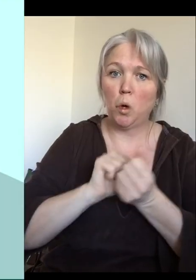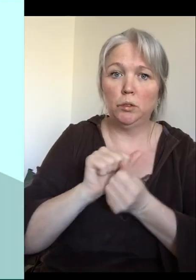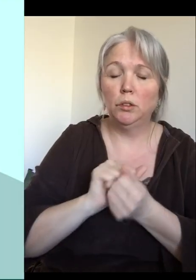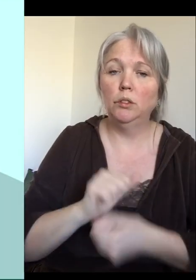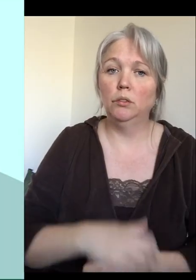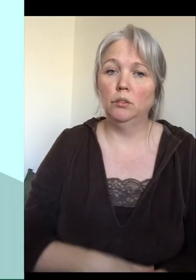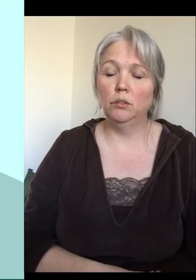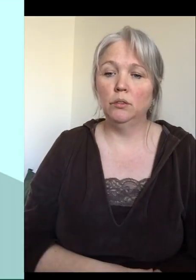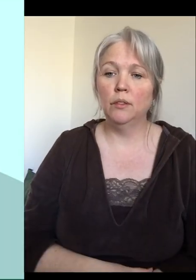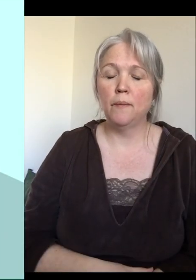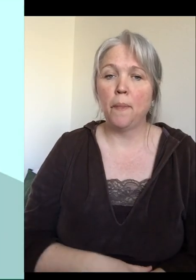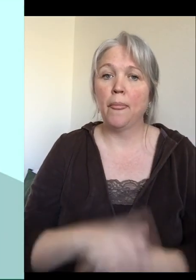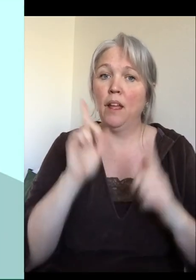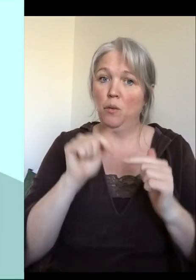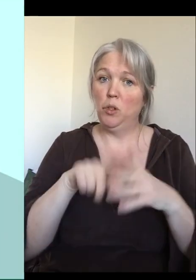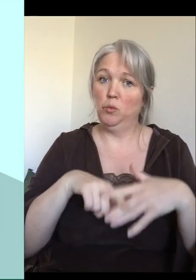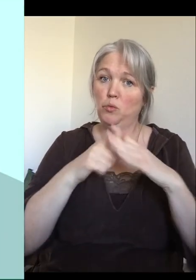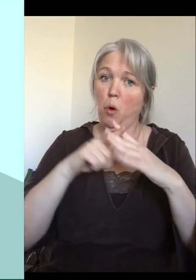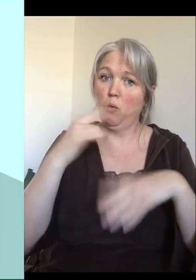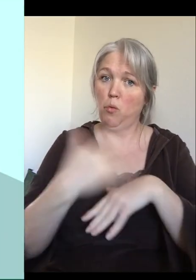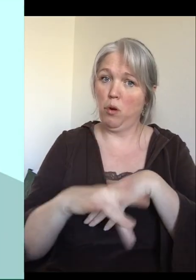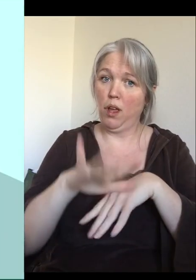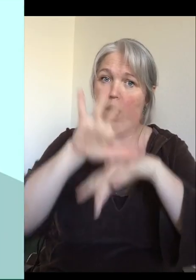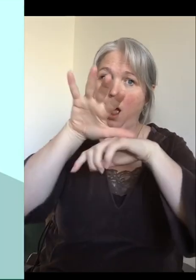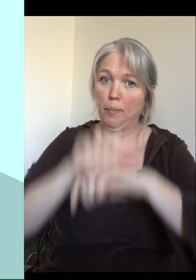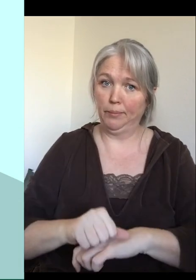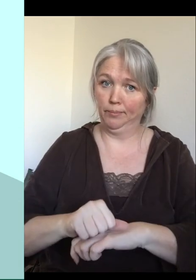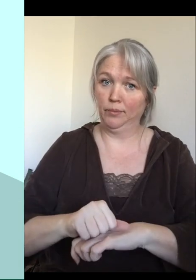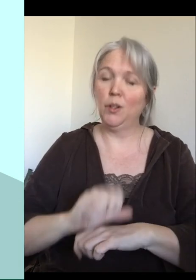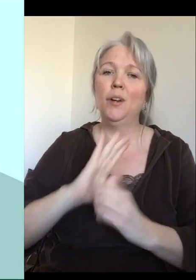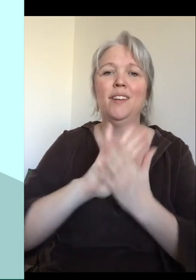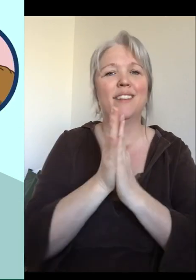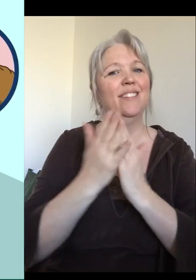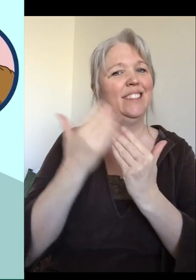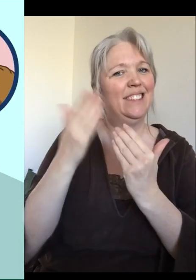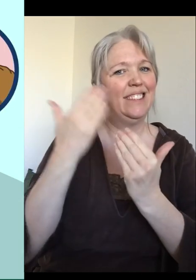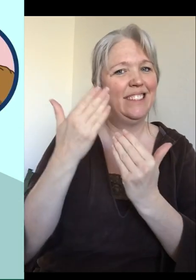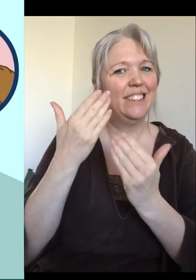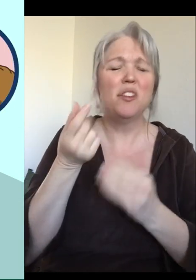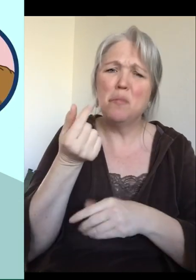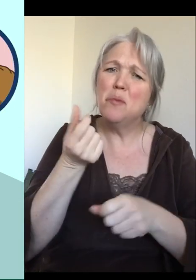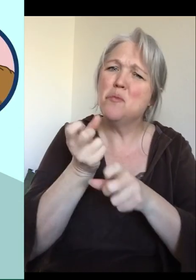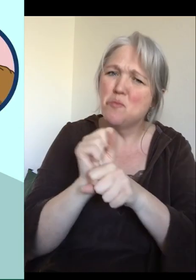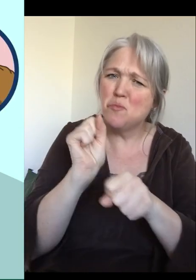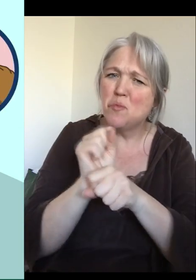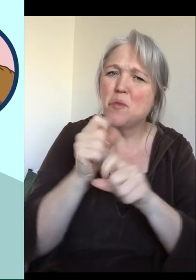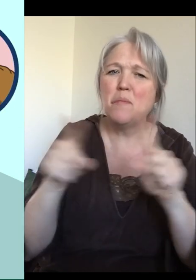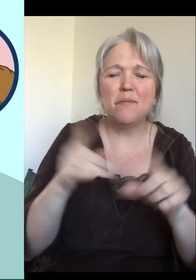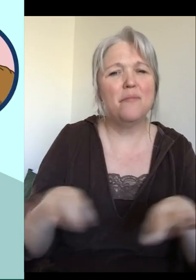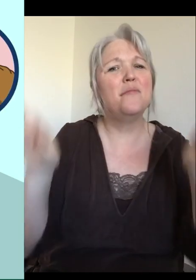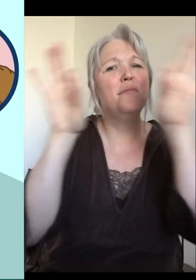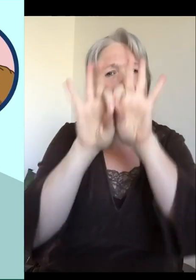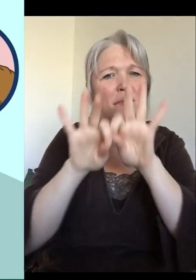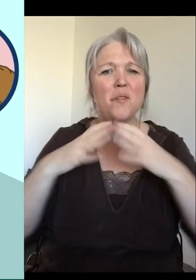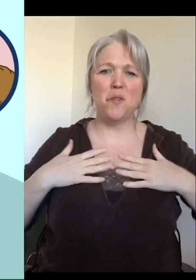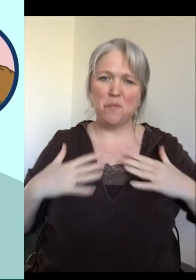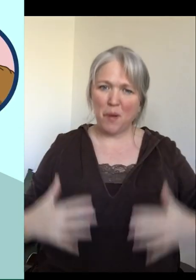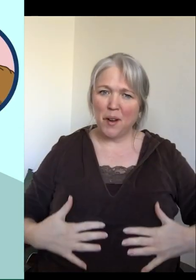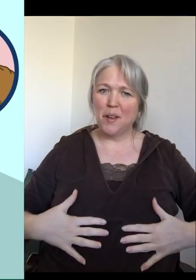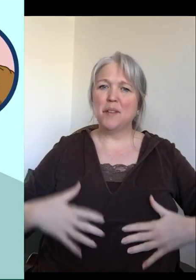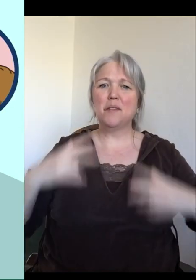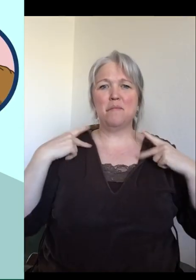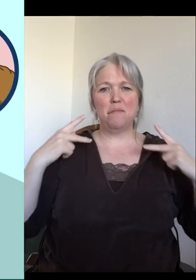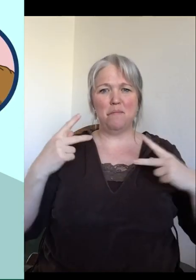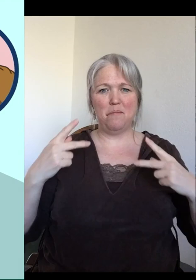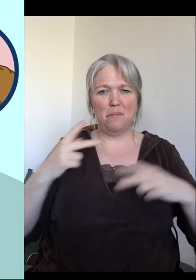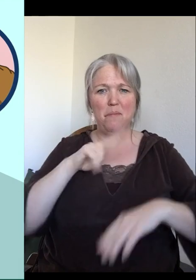The earlier you start these habits, the easier it'll be. It takes some work, but it's totally worth it. Keeping your body and personal space